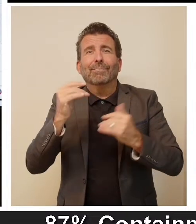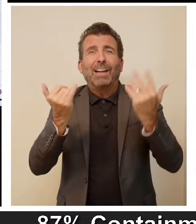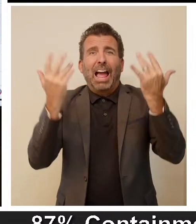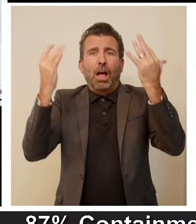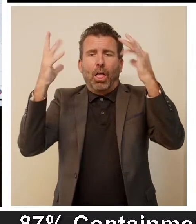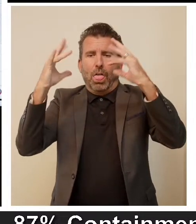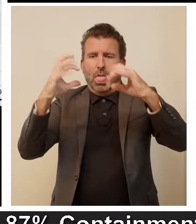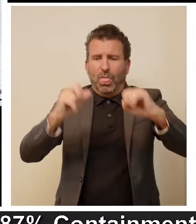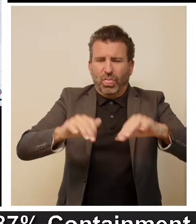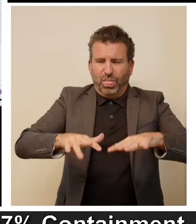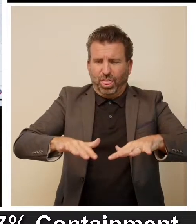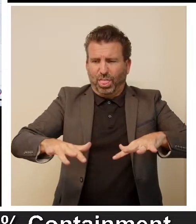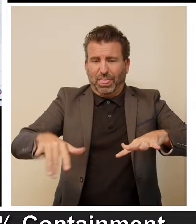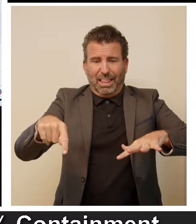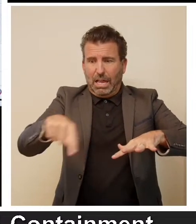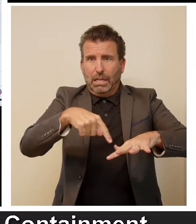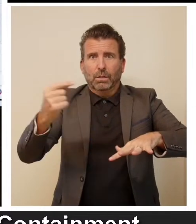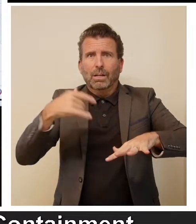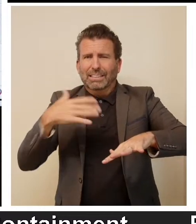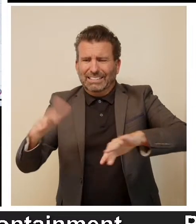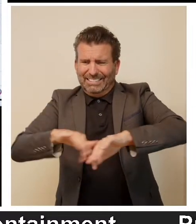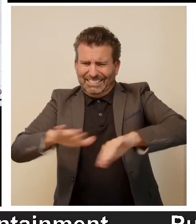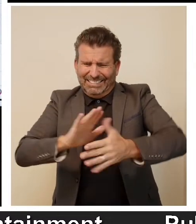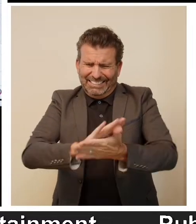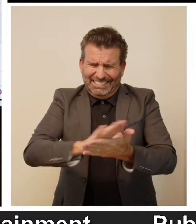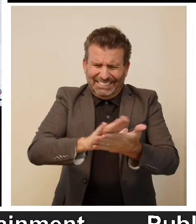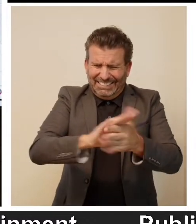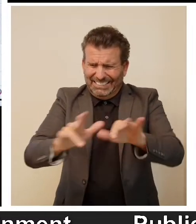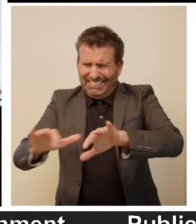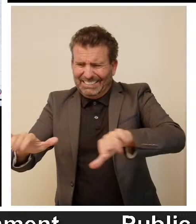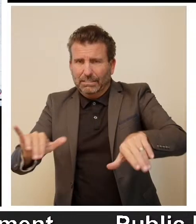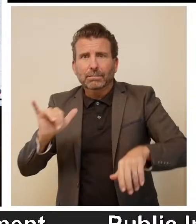owners, and inspectors will go property to property.